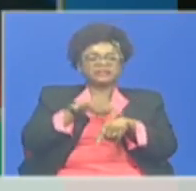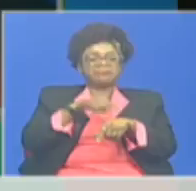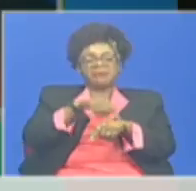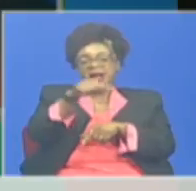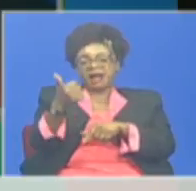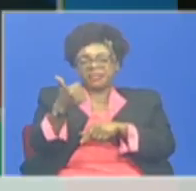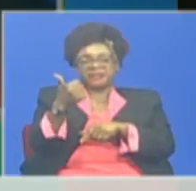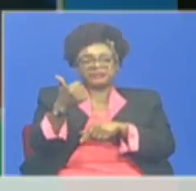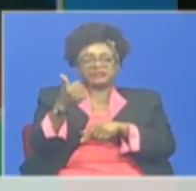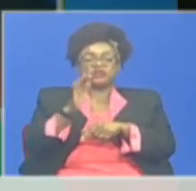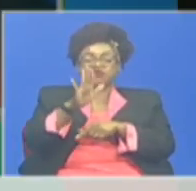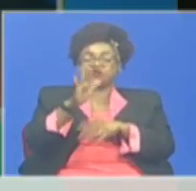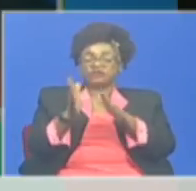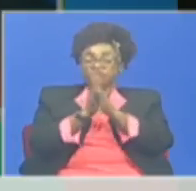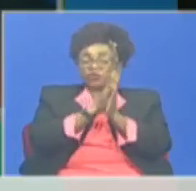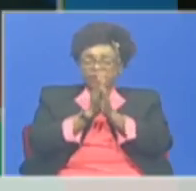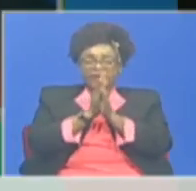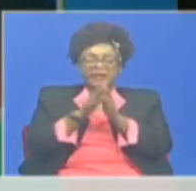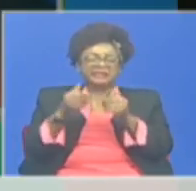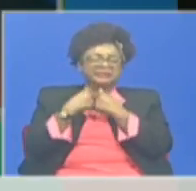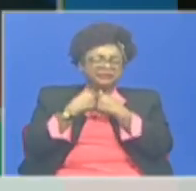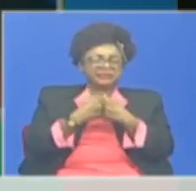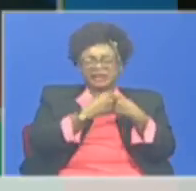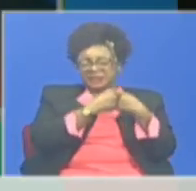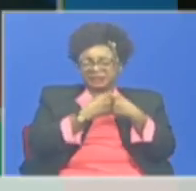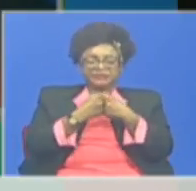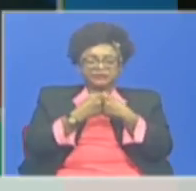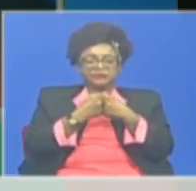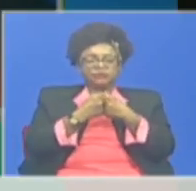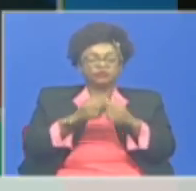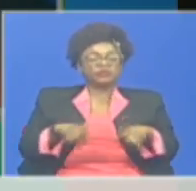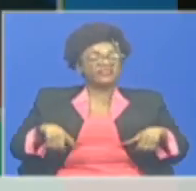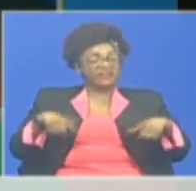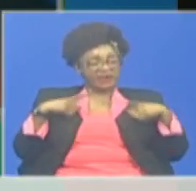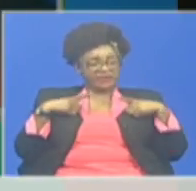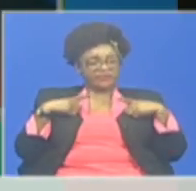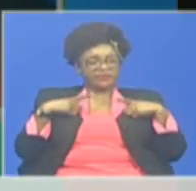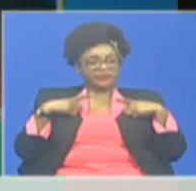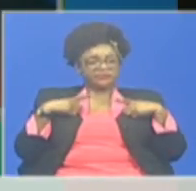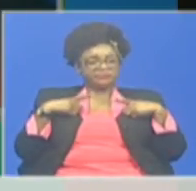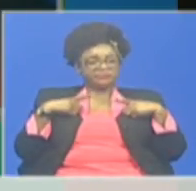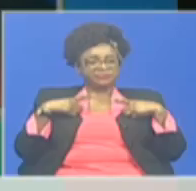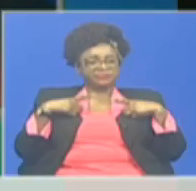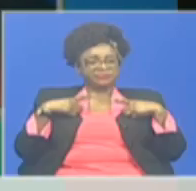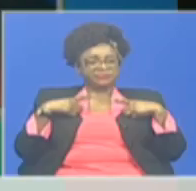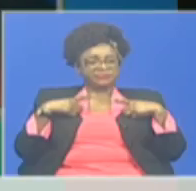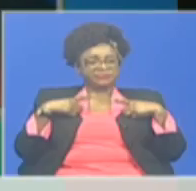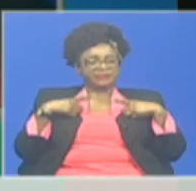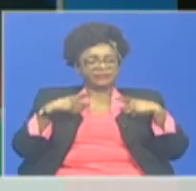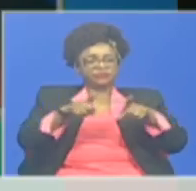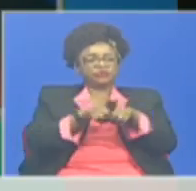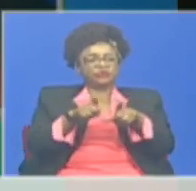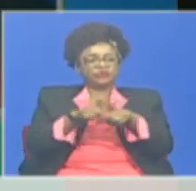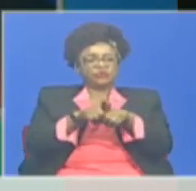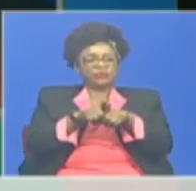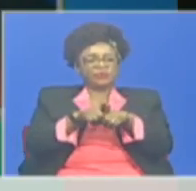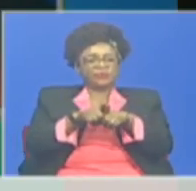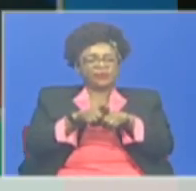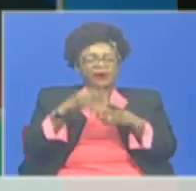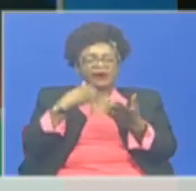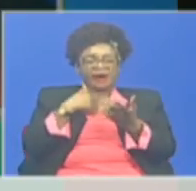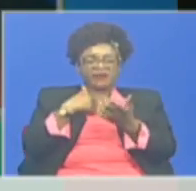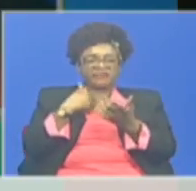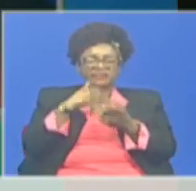your story, are struggling to make ends meet. And in the midst of all this is the added threat